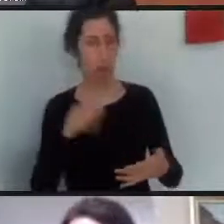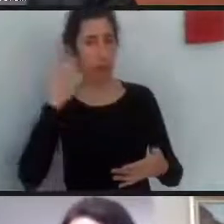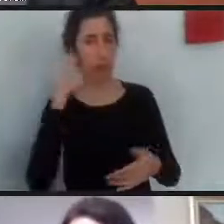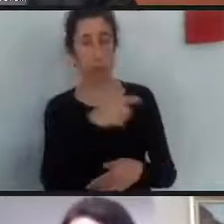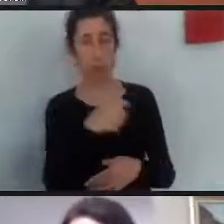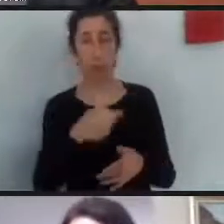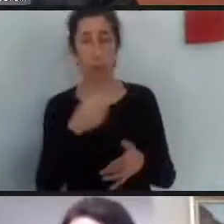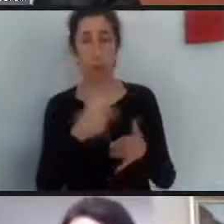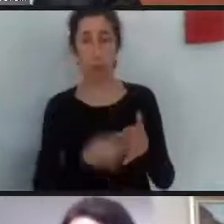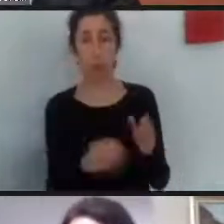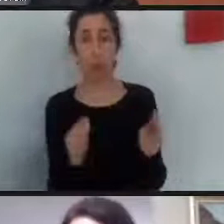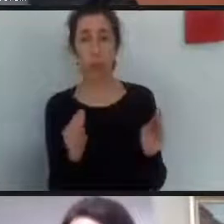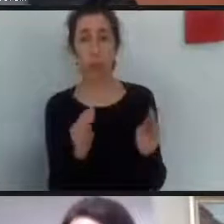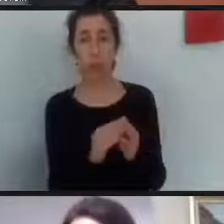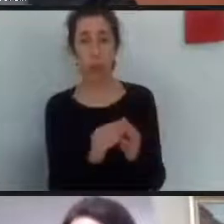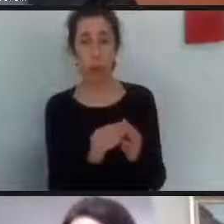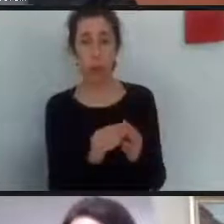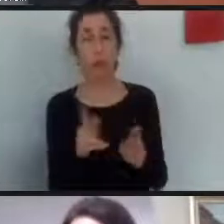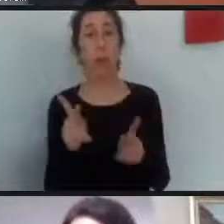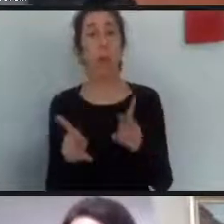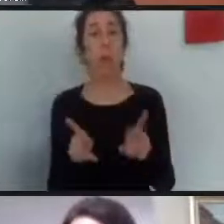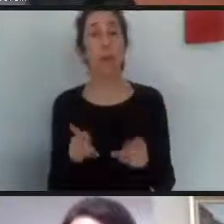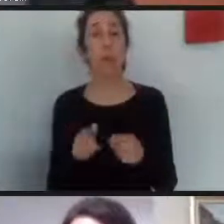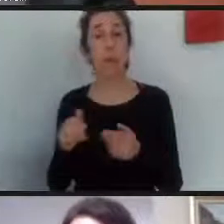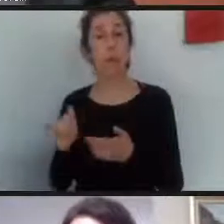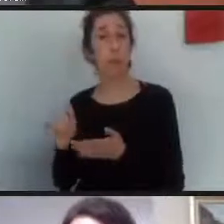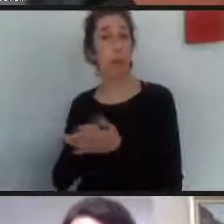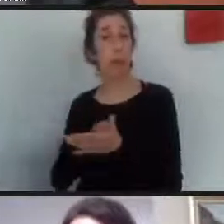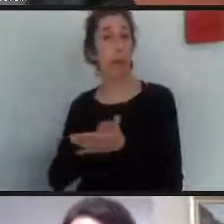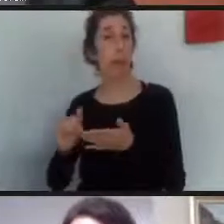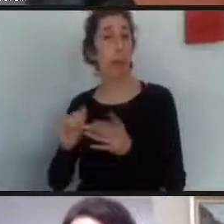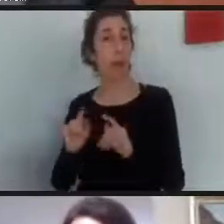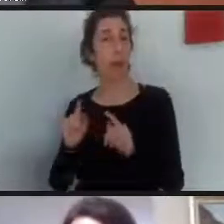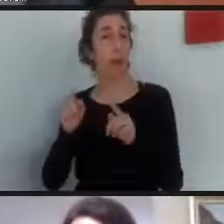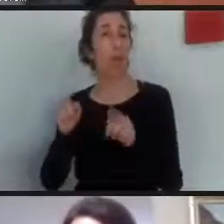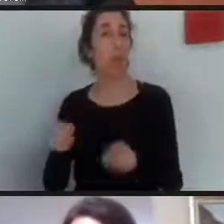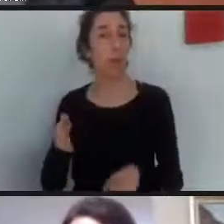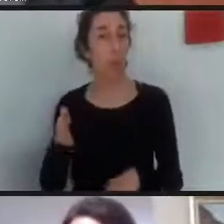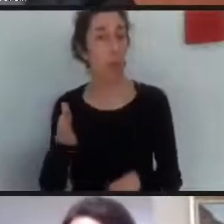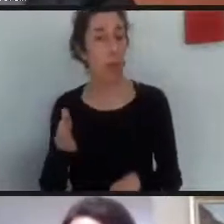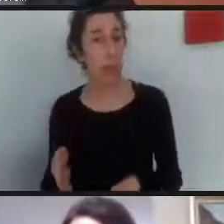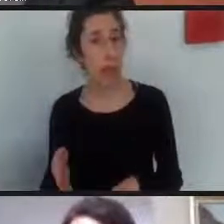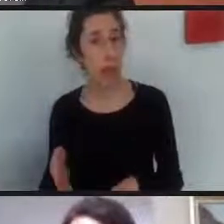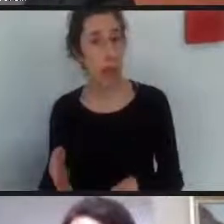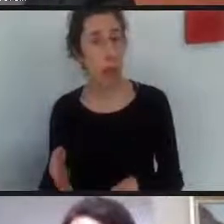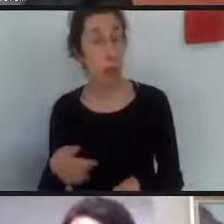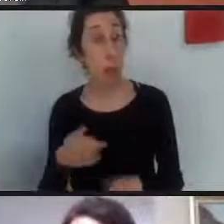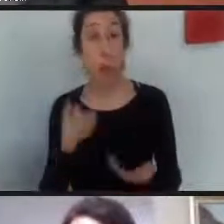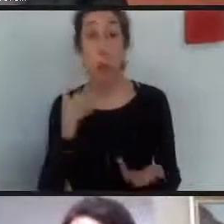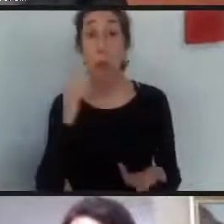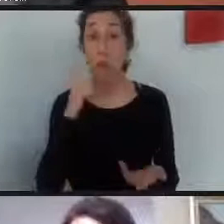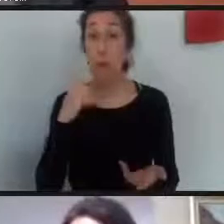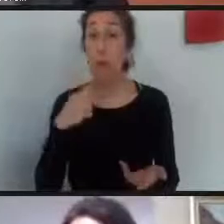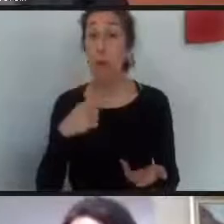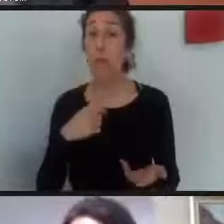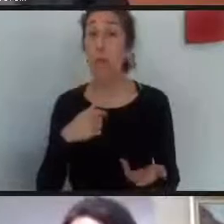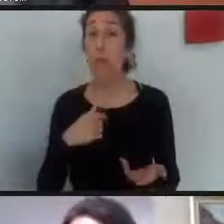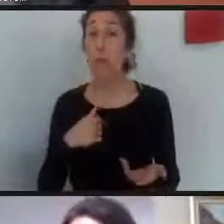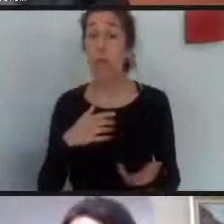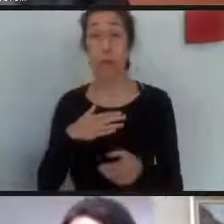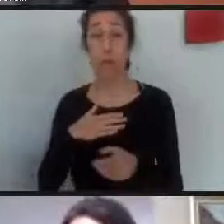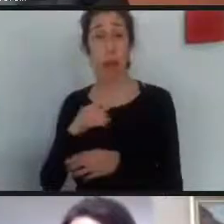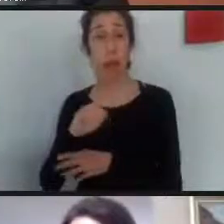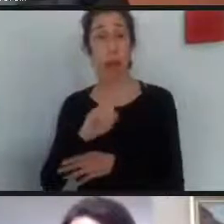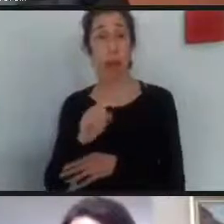go from Manhattan into Soane Fair 4. I will see a benefit if I'm staying in Soane Fair 3, which is my